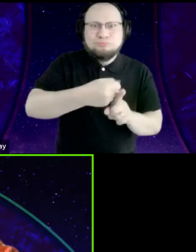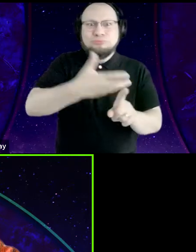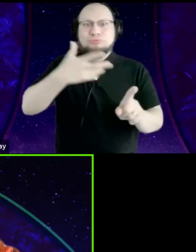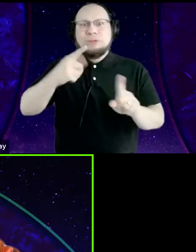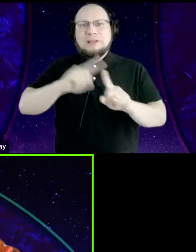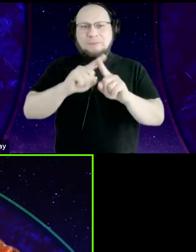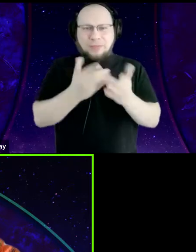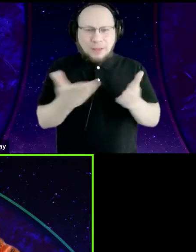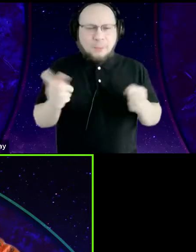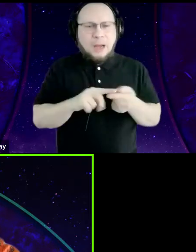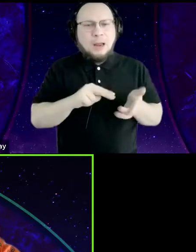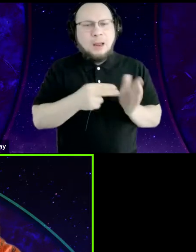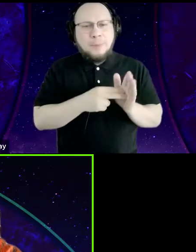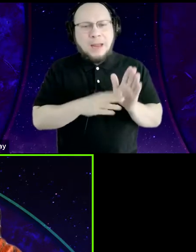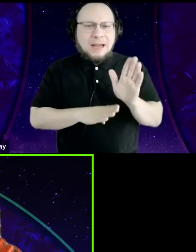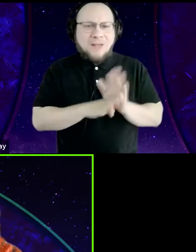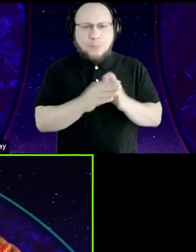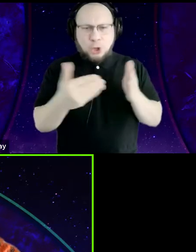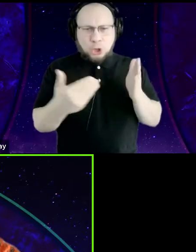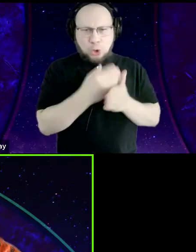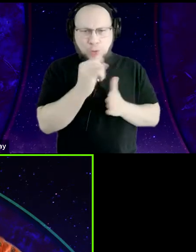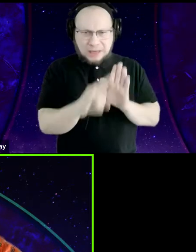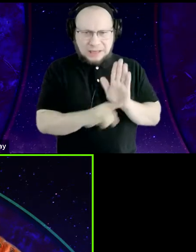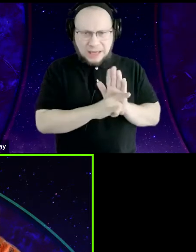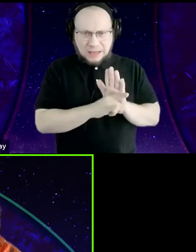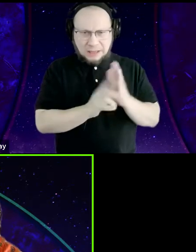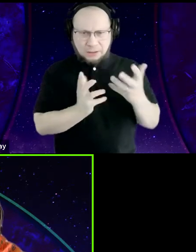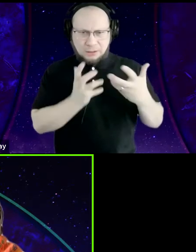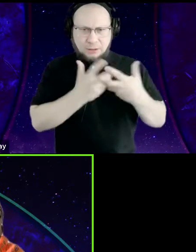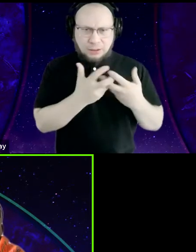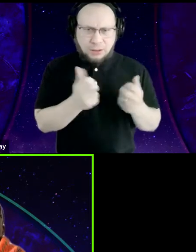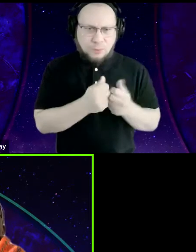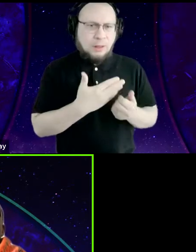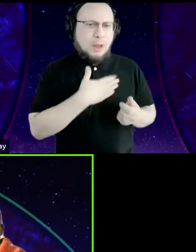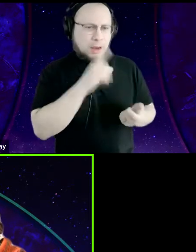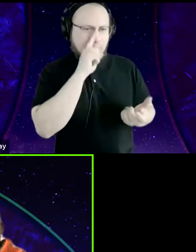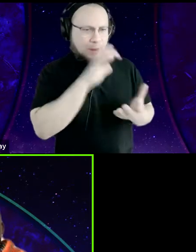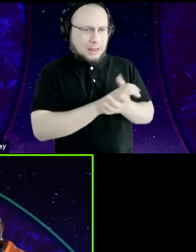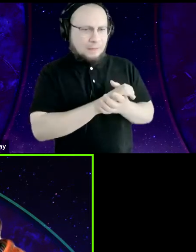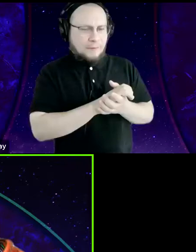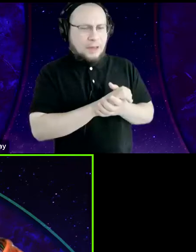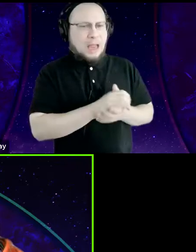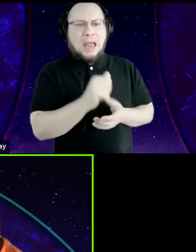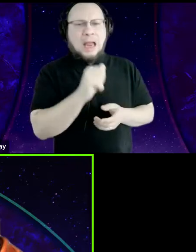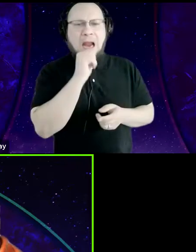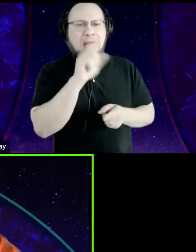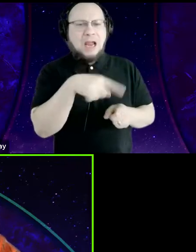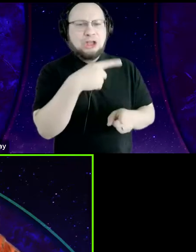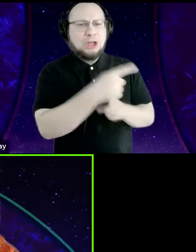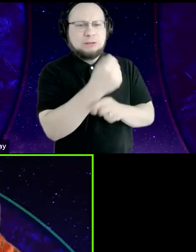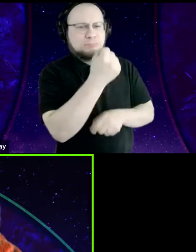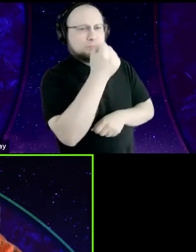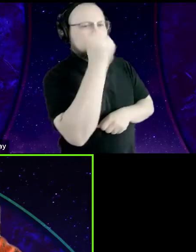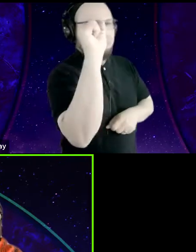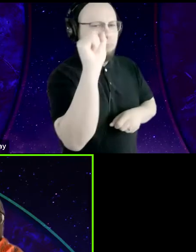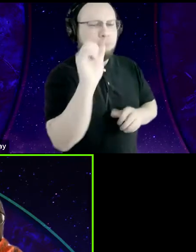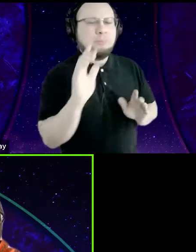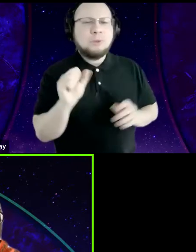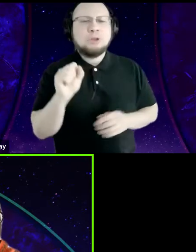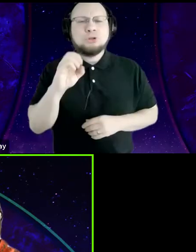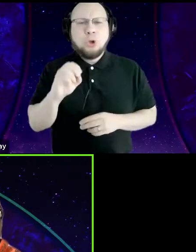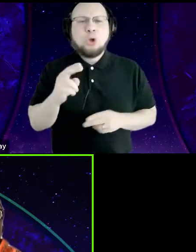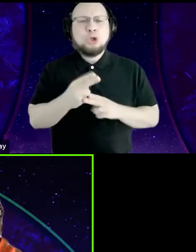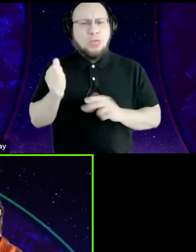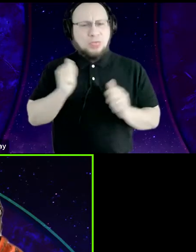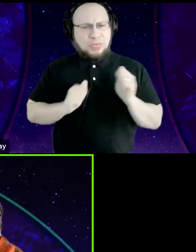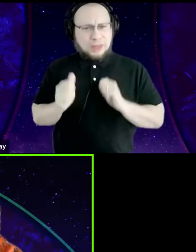it's about developing our identities in accordance with our own beliefs and not just in opposition to oppressive constructs. And so using theater